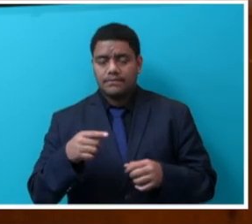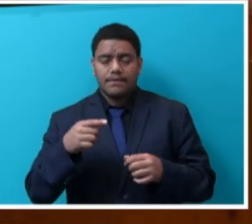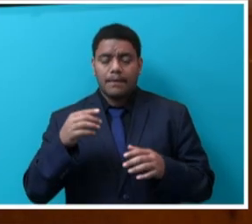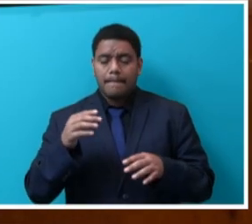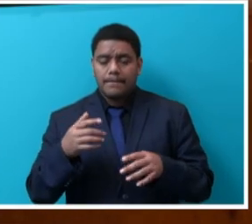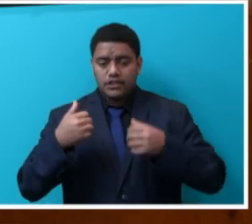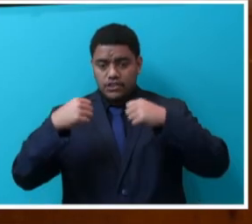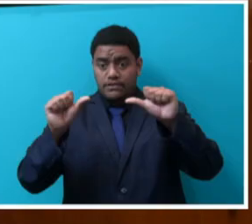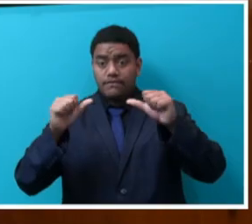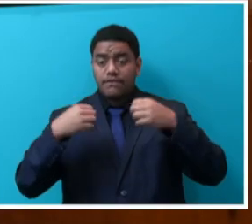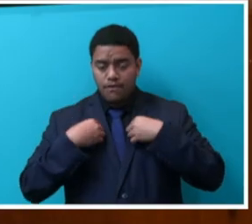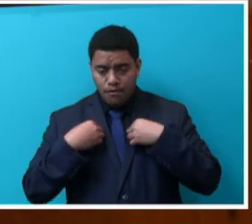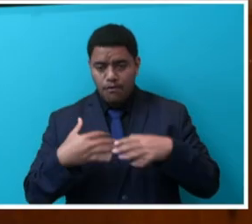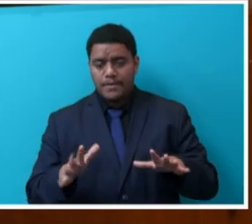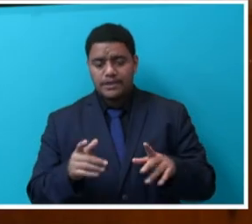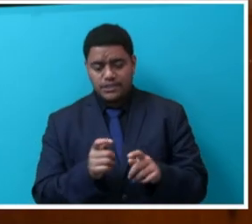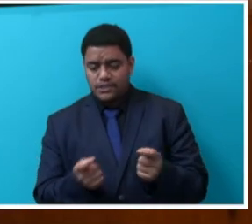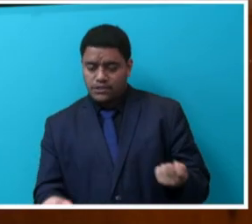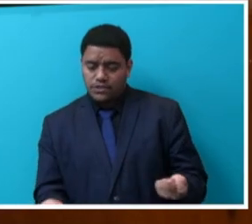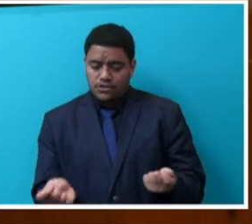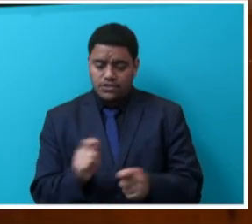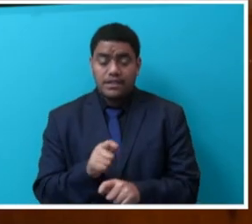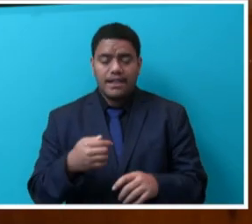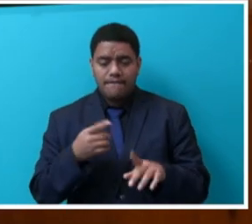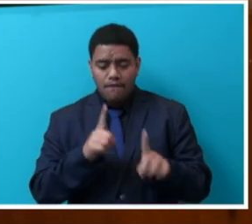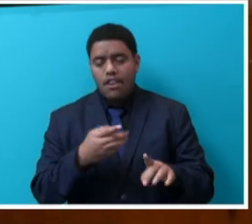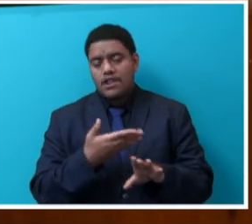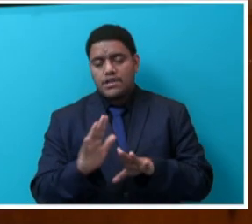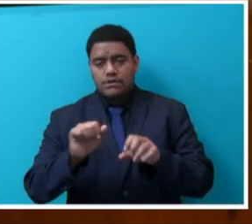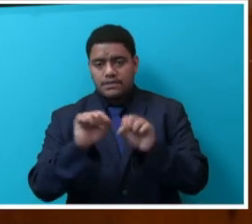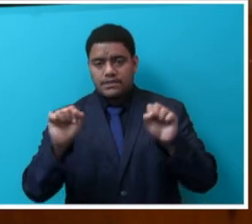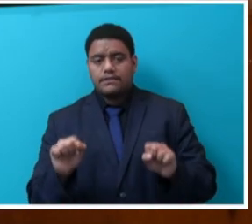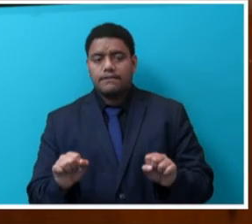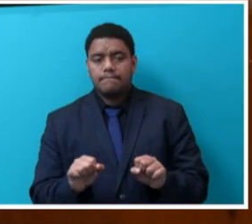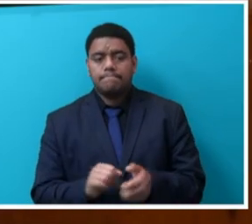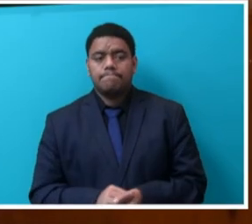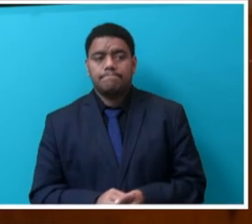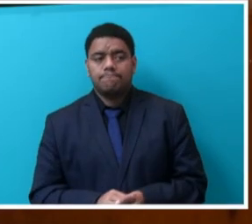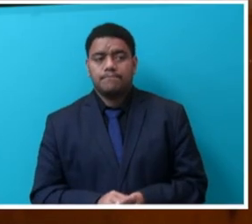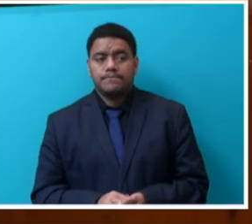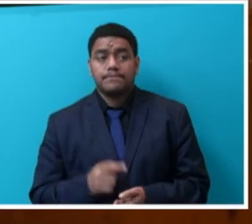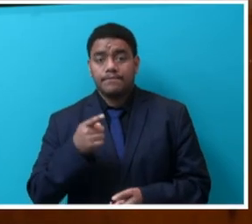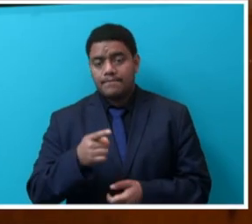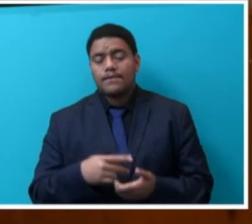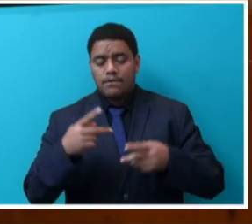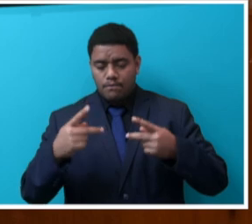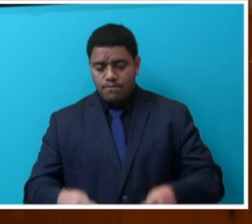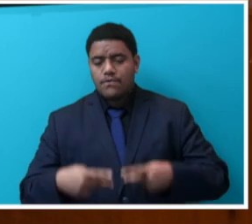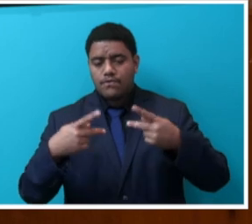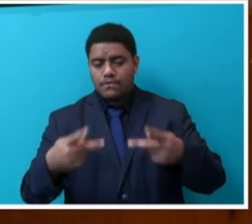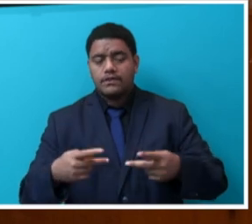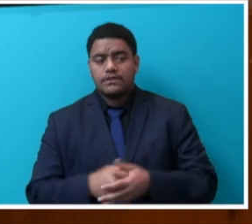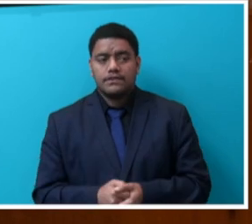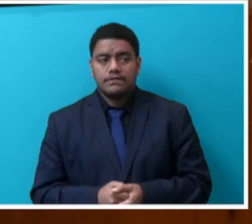achieving a complete transition to the new system. As the deployment progressed, there